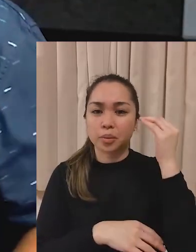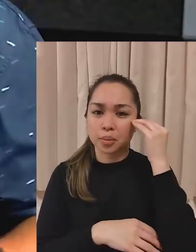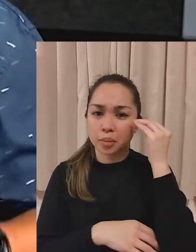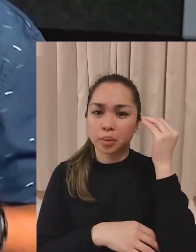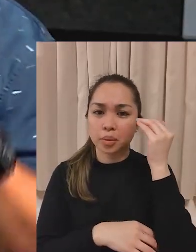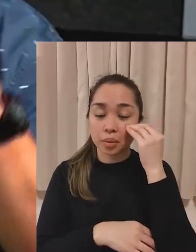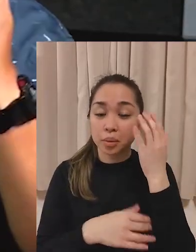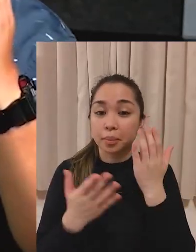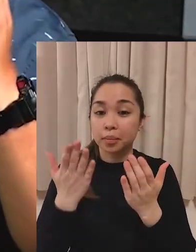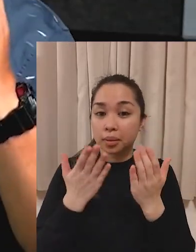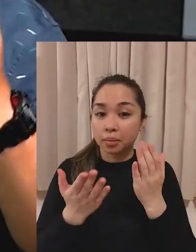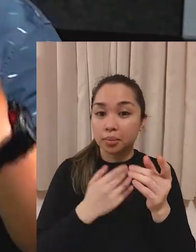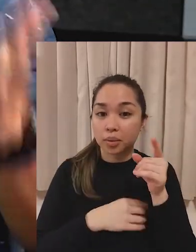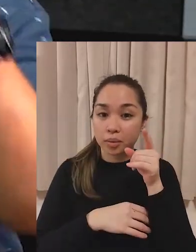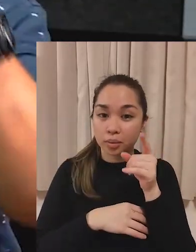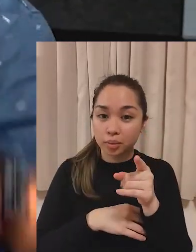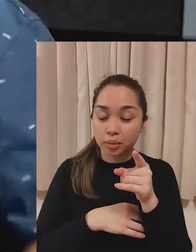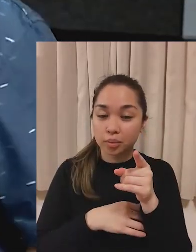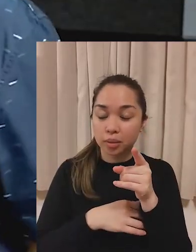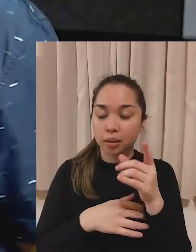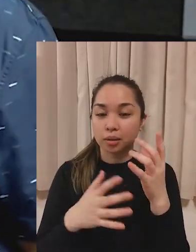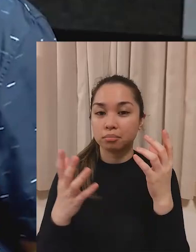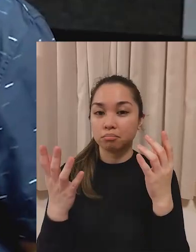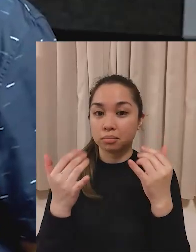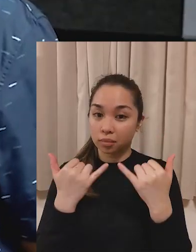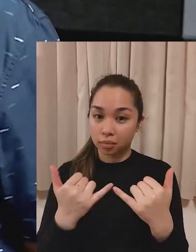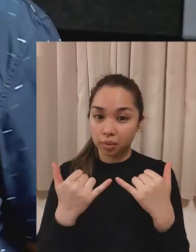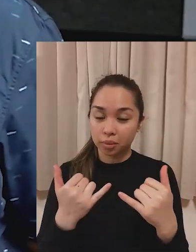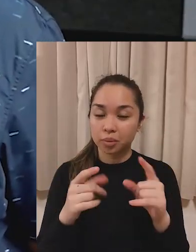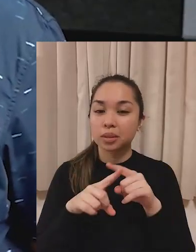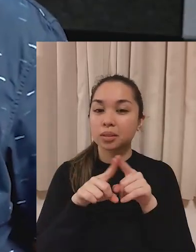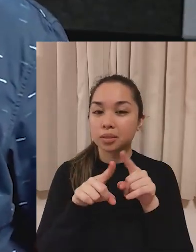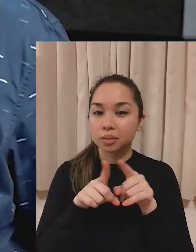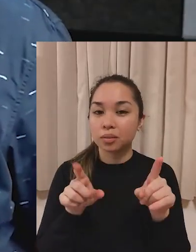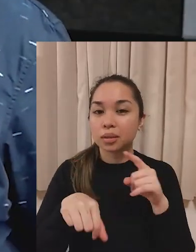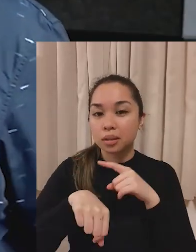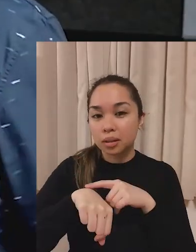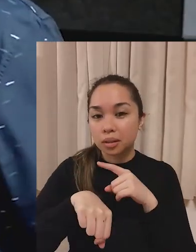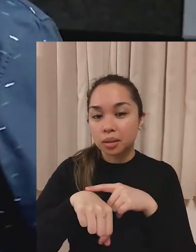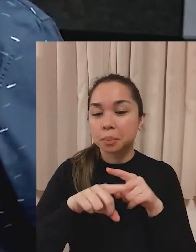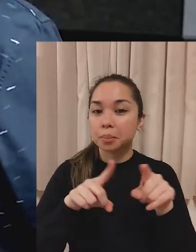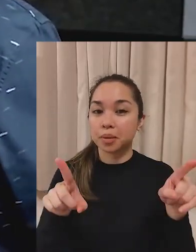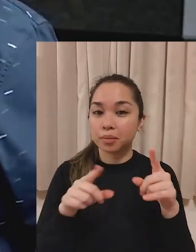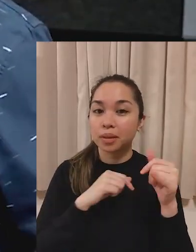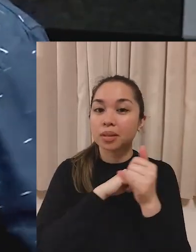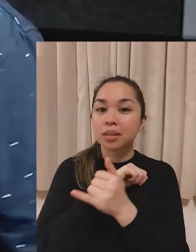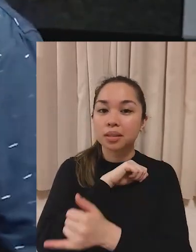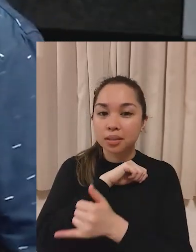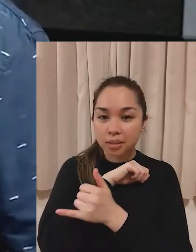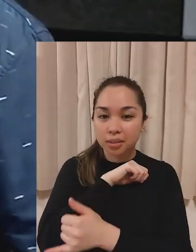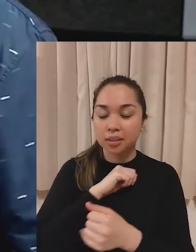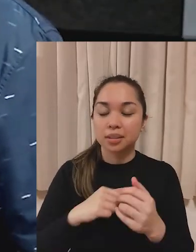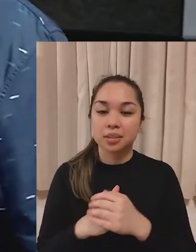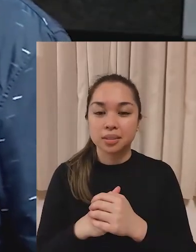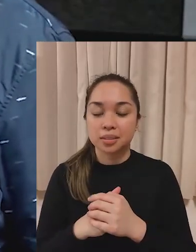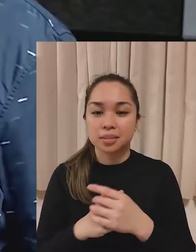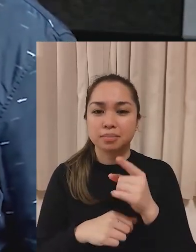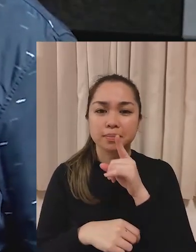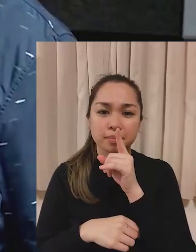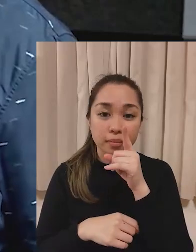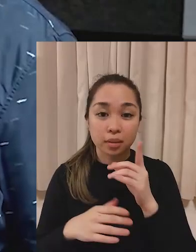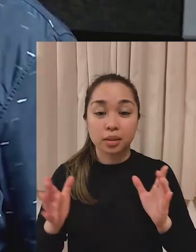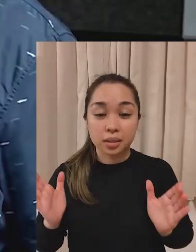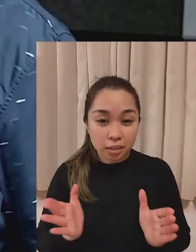that you might be doing this online worship in a different time zone. It has been encouraging to see